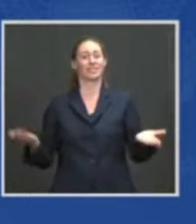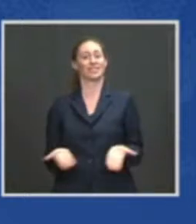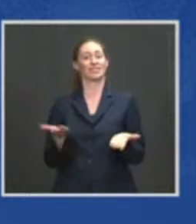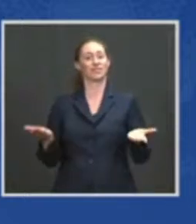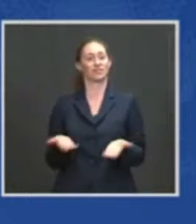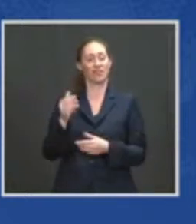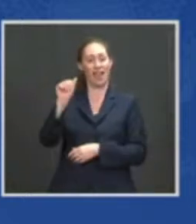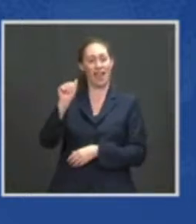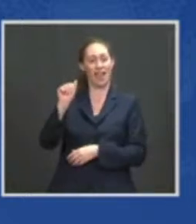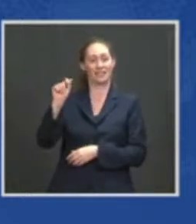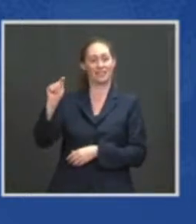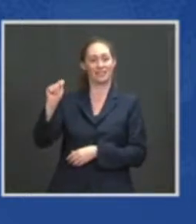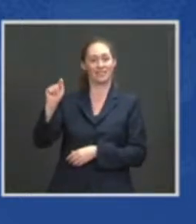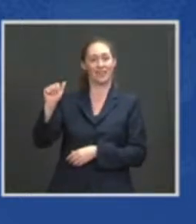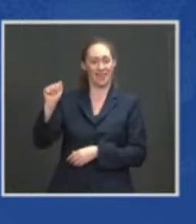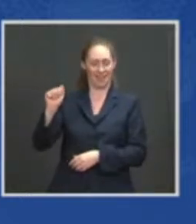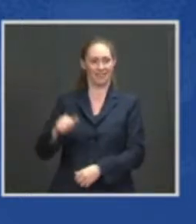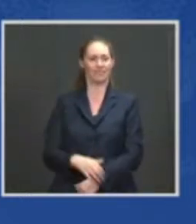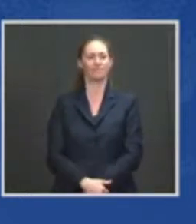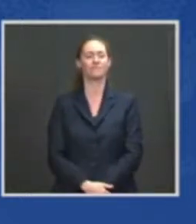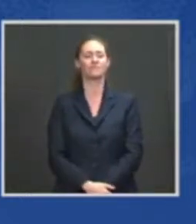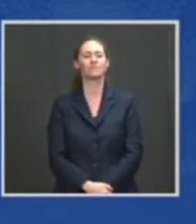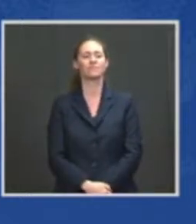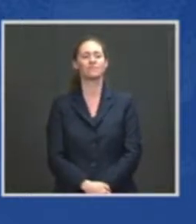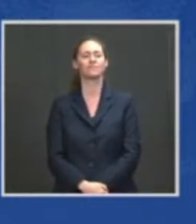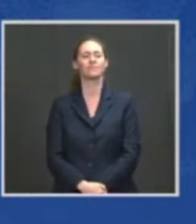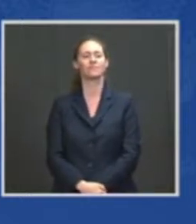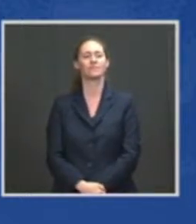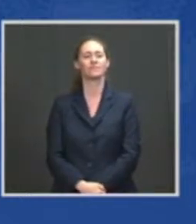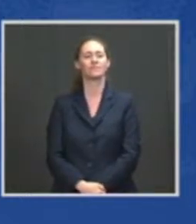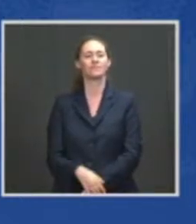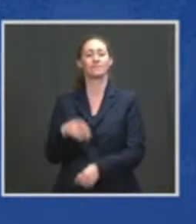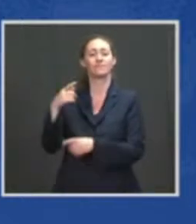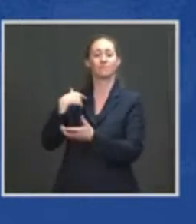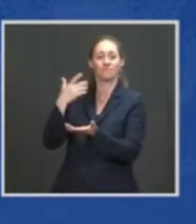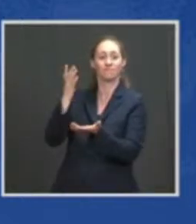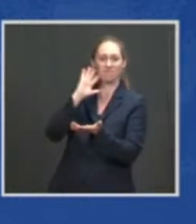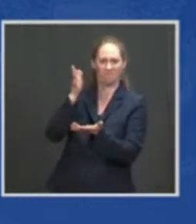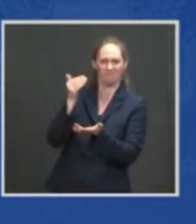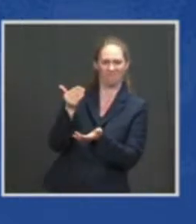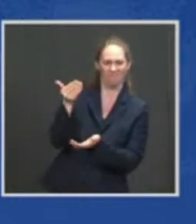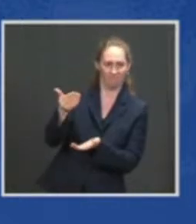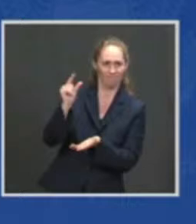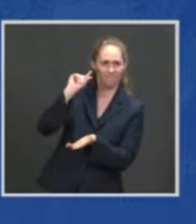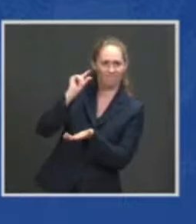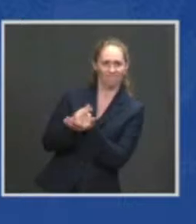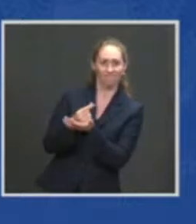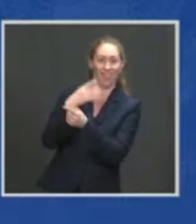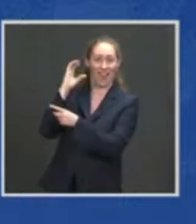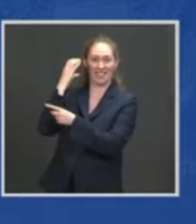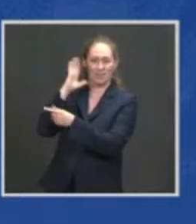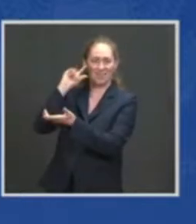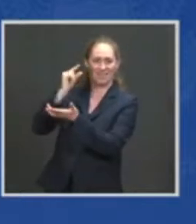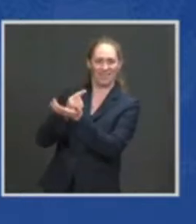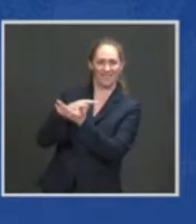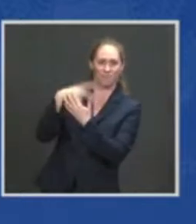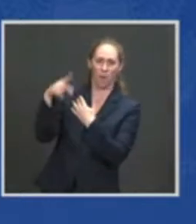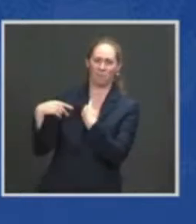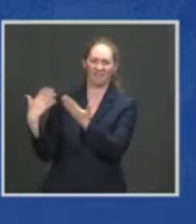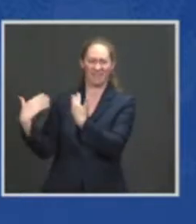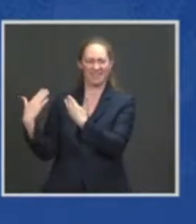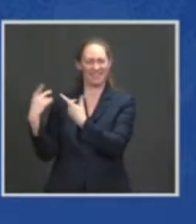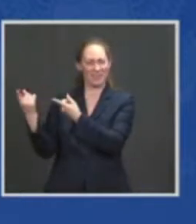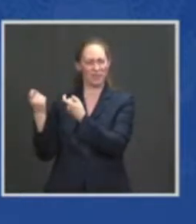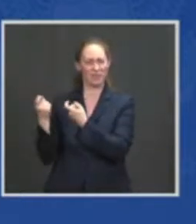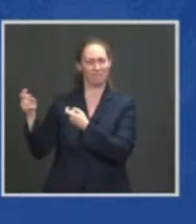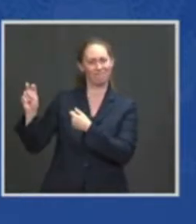successfully completed it the year prior. And at 19, I became a single mother, and with the thought in my